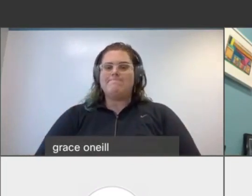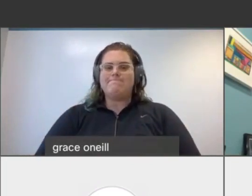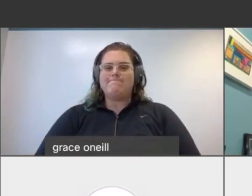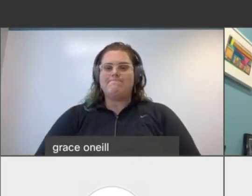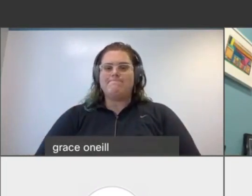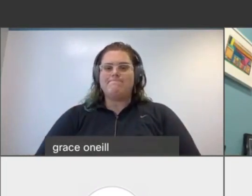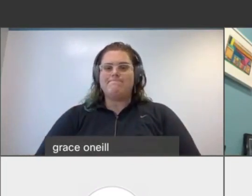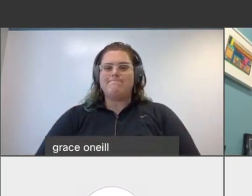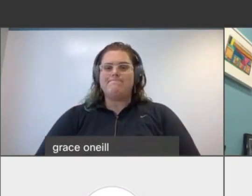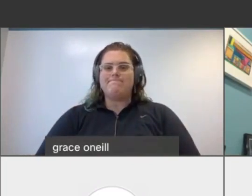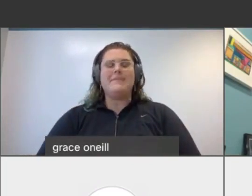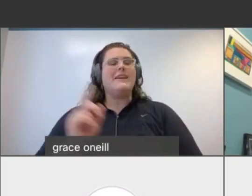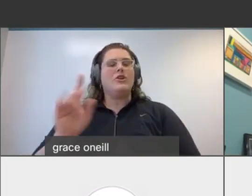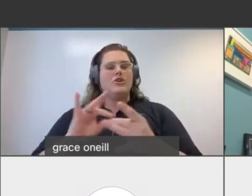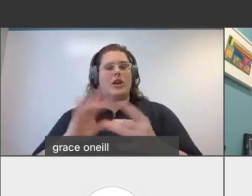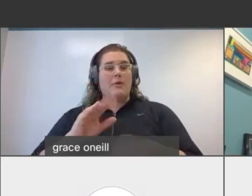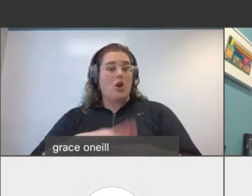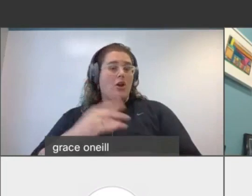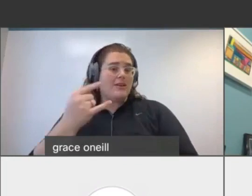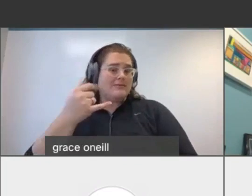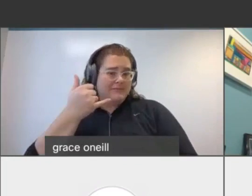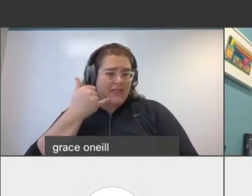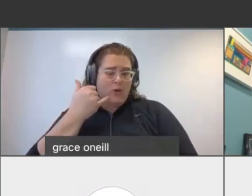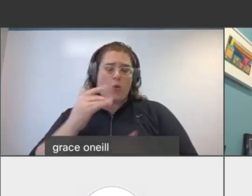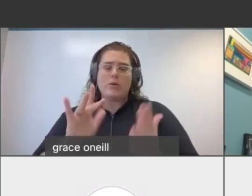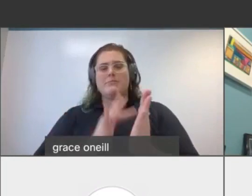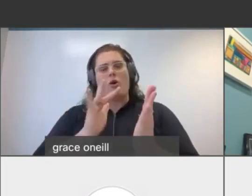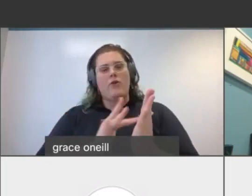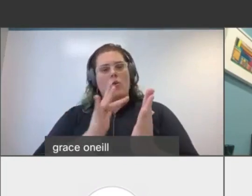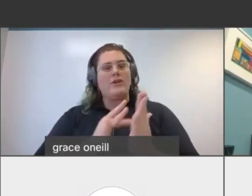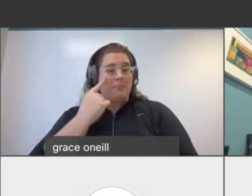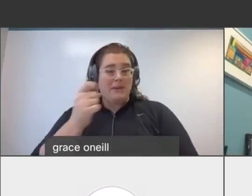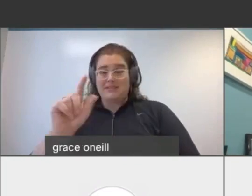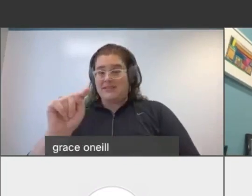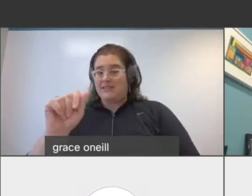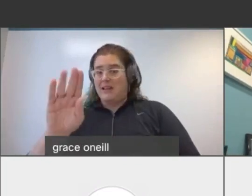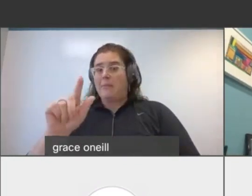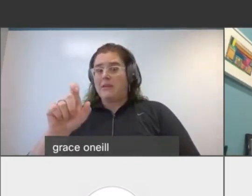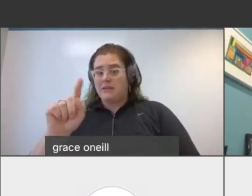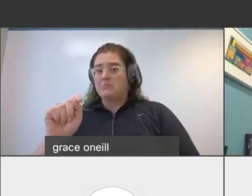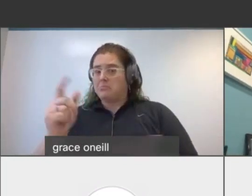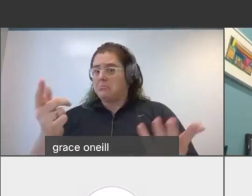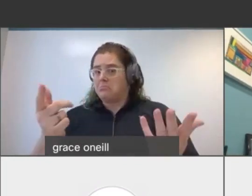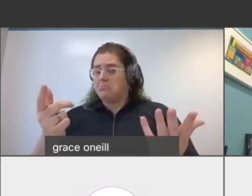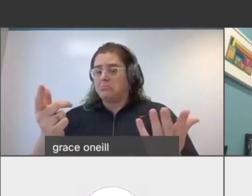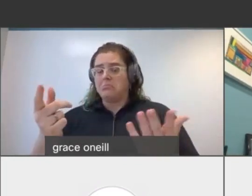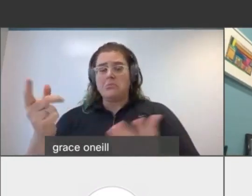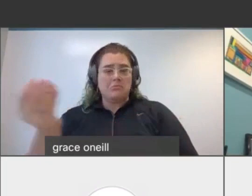yeah, you're talking about on a telephone because our tablets are essentially mobile devices.